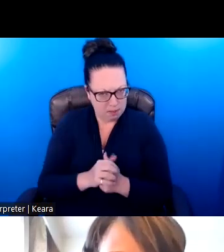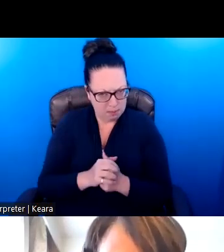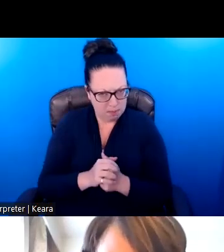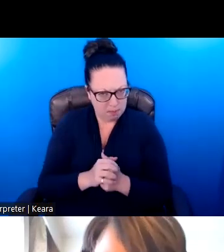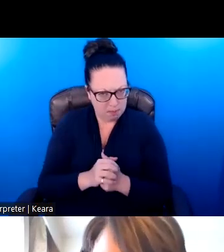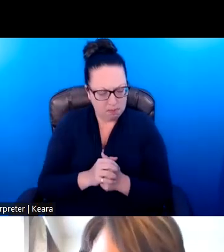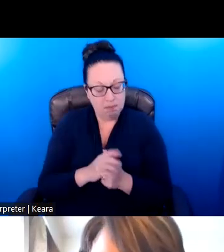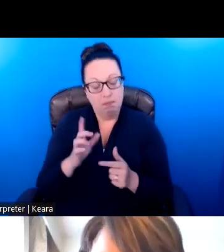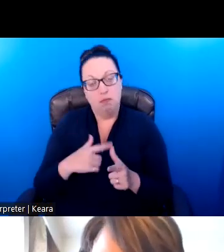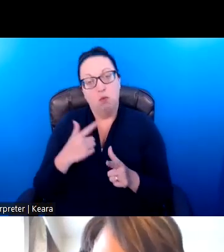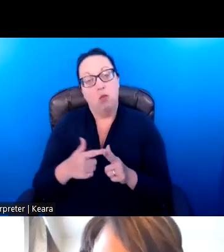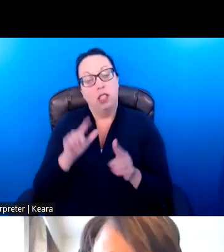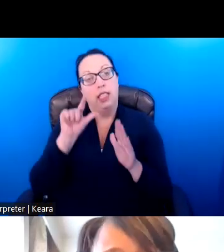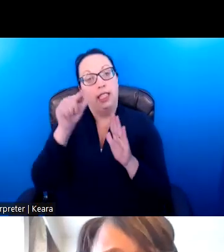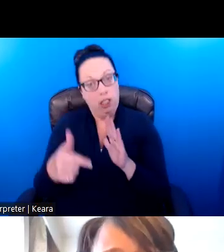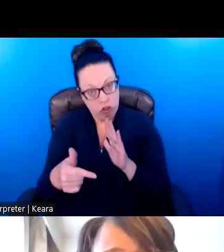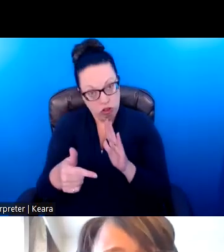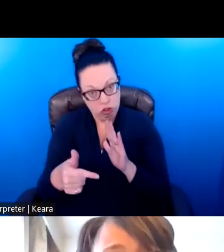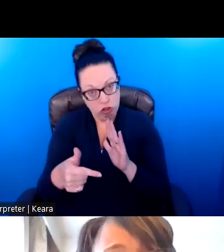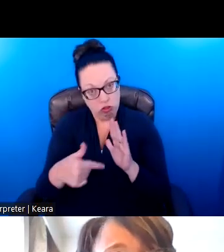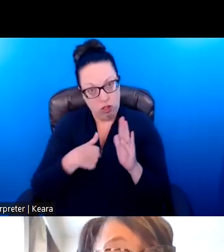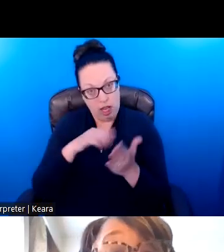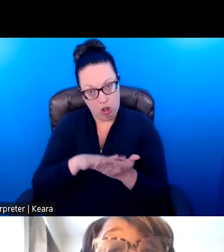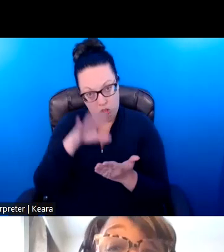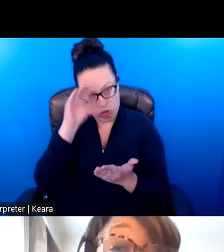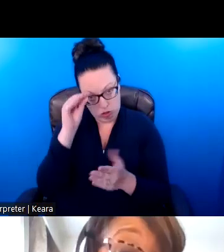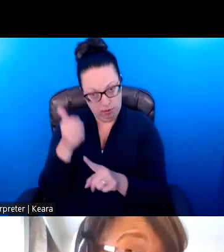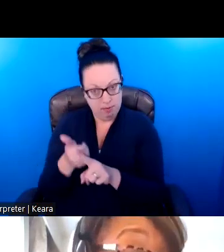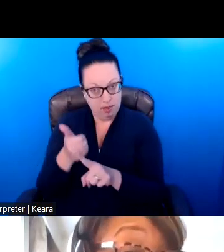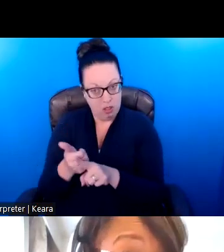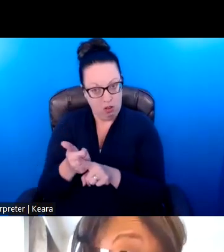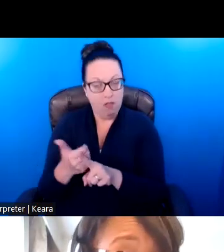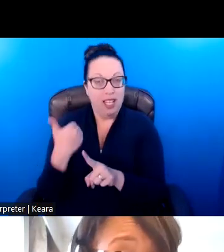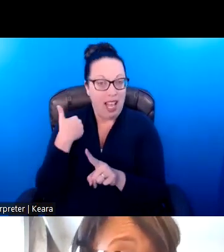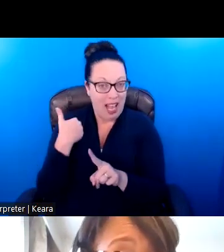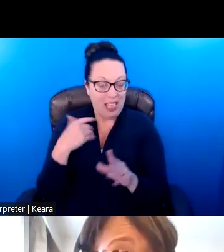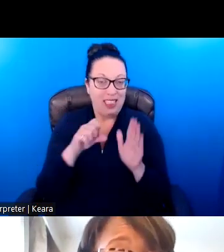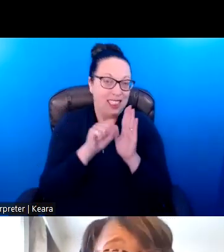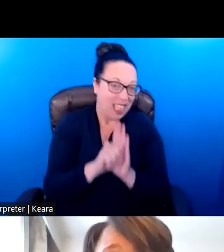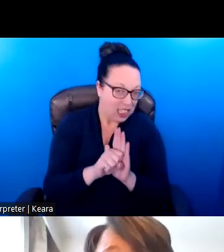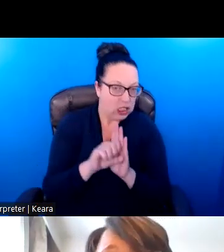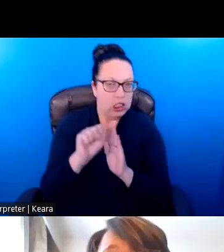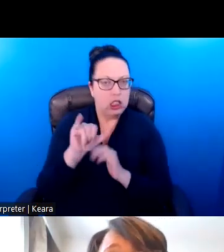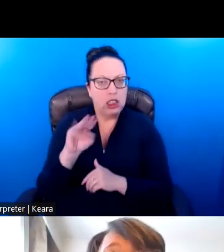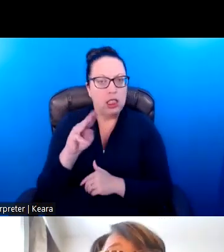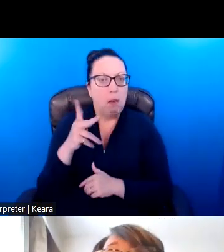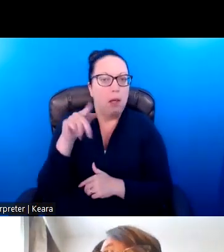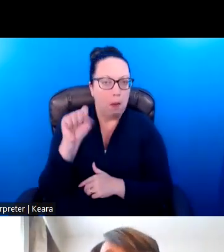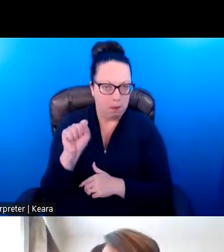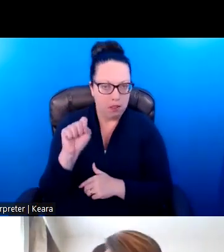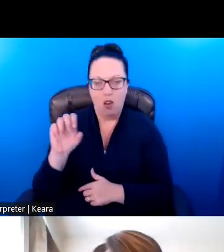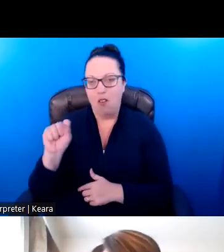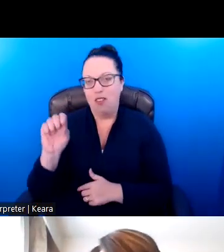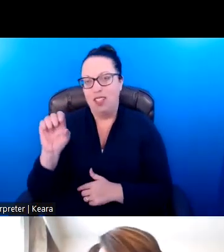I found out was that my son had signs and symptoms of schizophrenia.